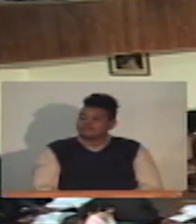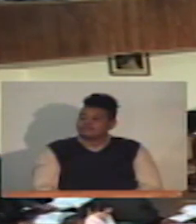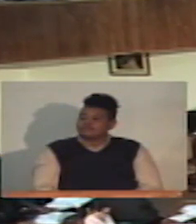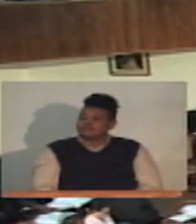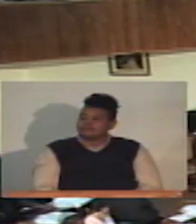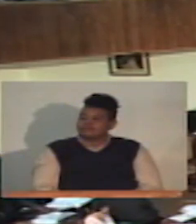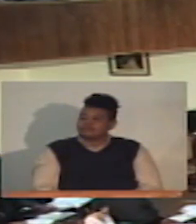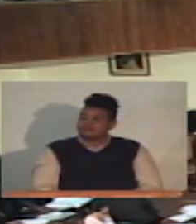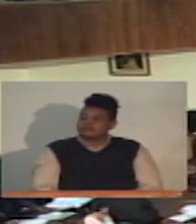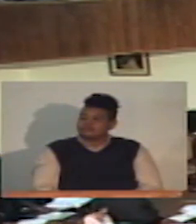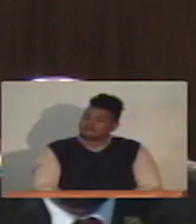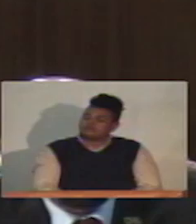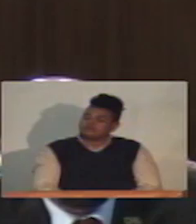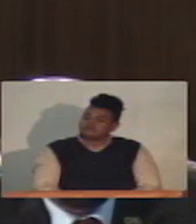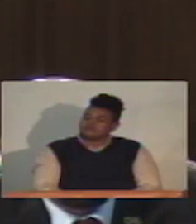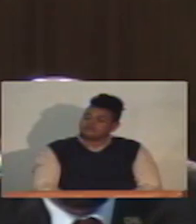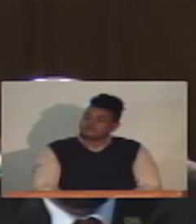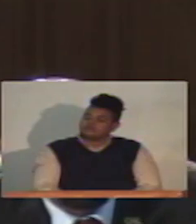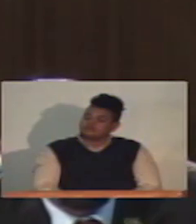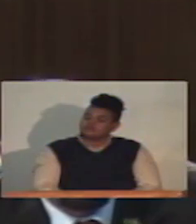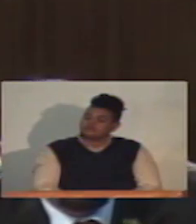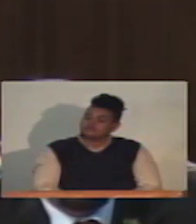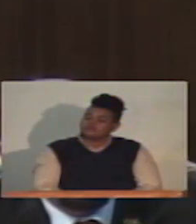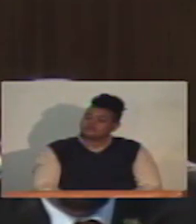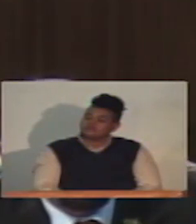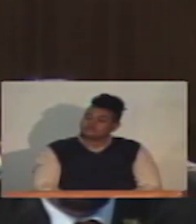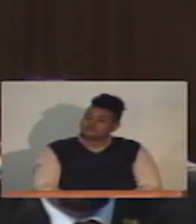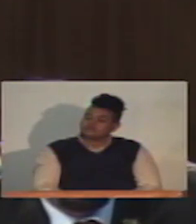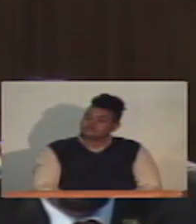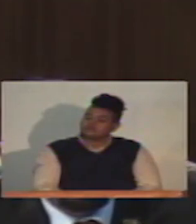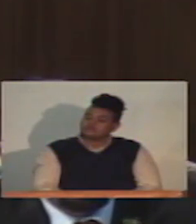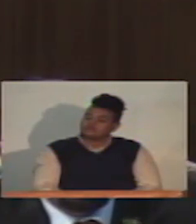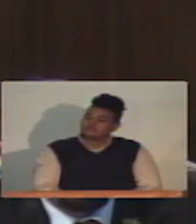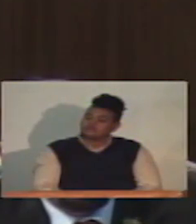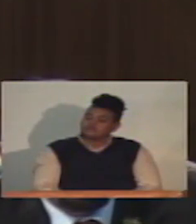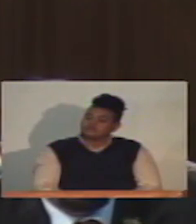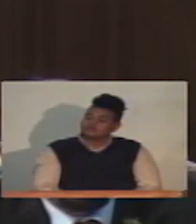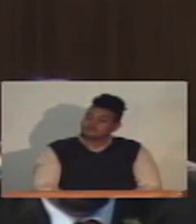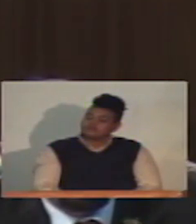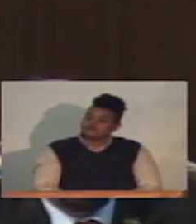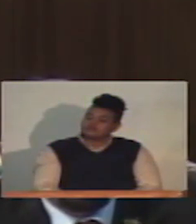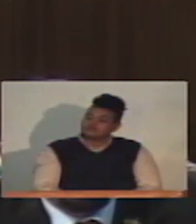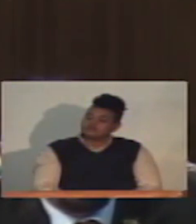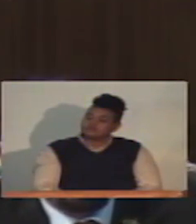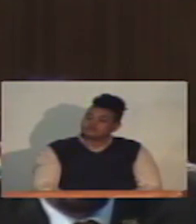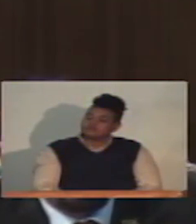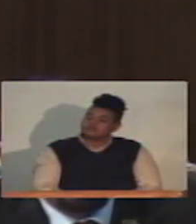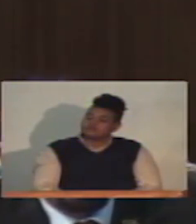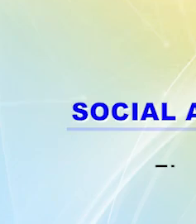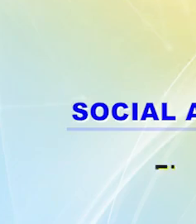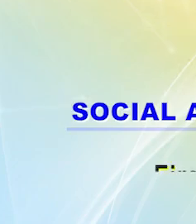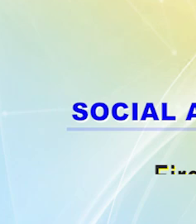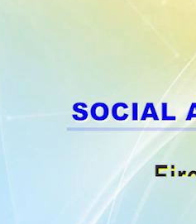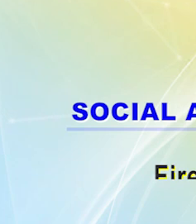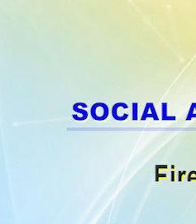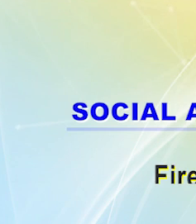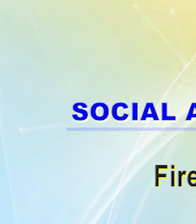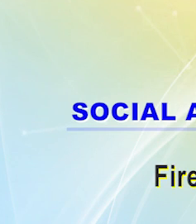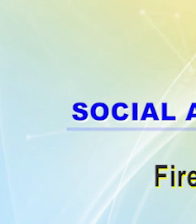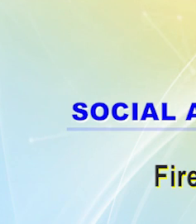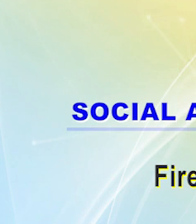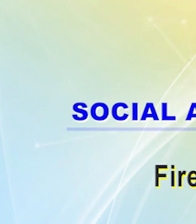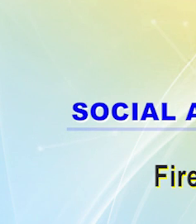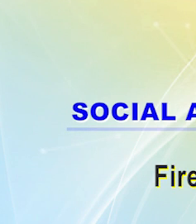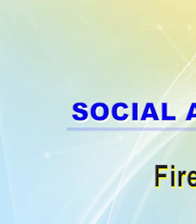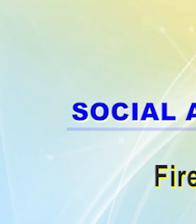Local Government and Community Development Desmond McKenzie made the announcement during his sectoral presentation in Parliament yesterday. The allocation